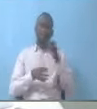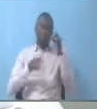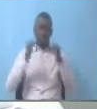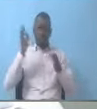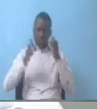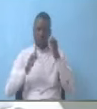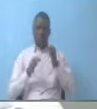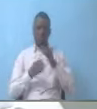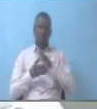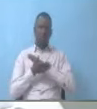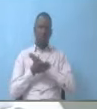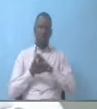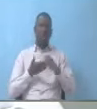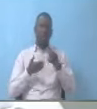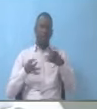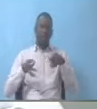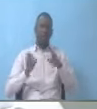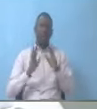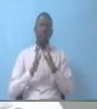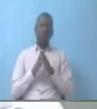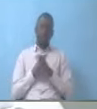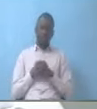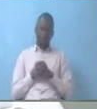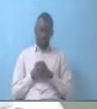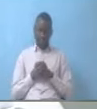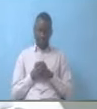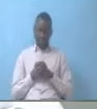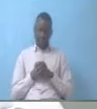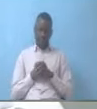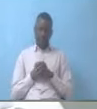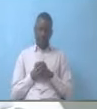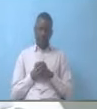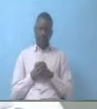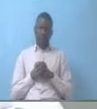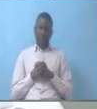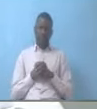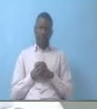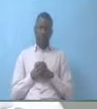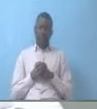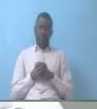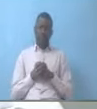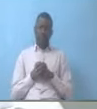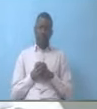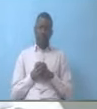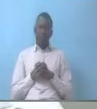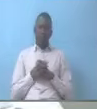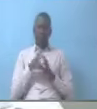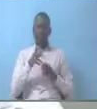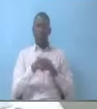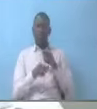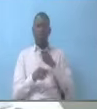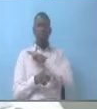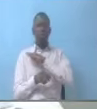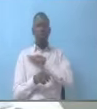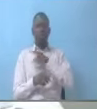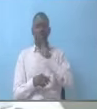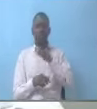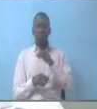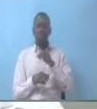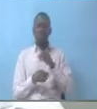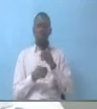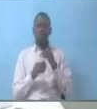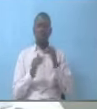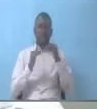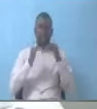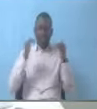indi yokku tay tamit ci li nga xamné non lañu doxale diggamu am taxaw so this is also the evaluation of assets and properties and the